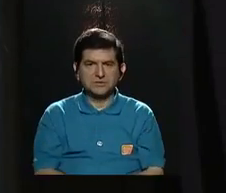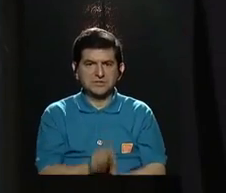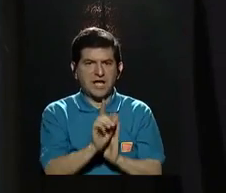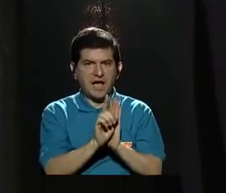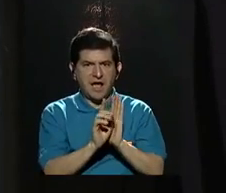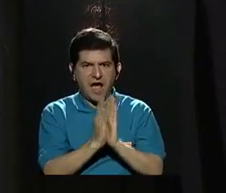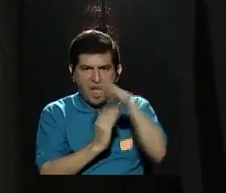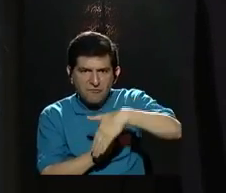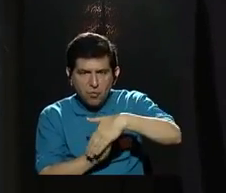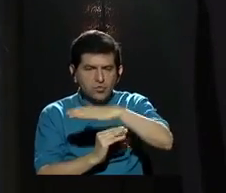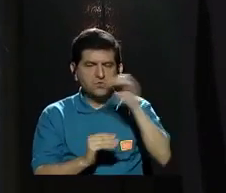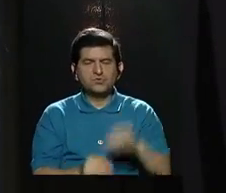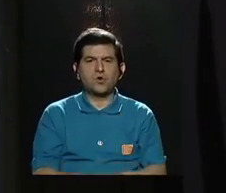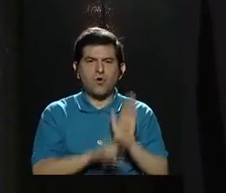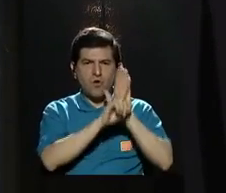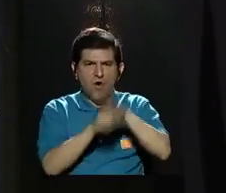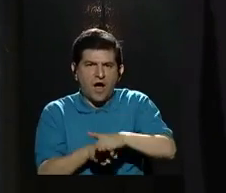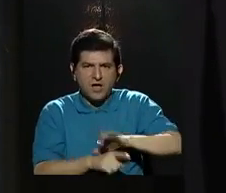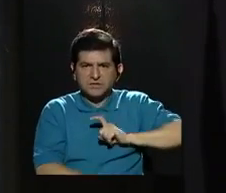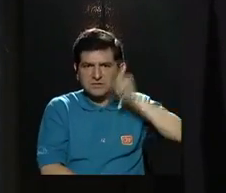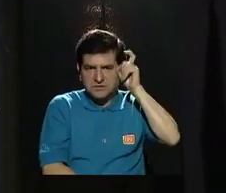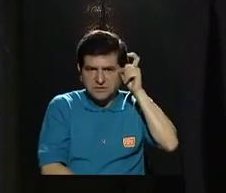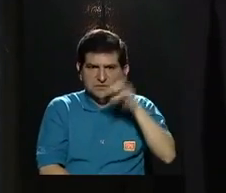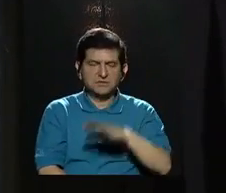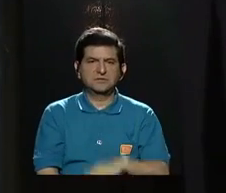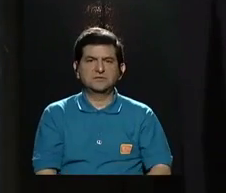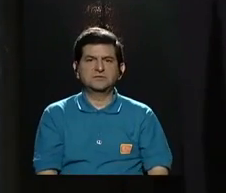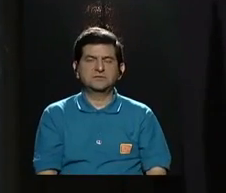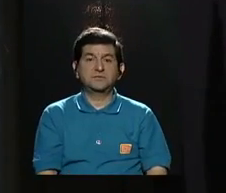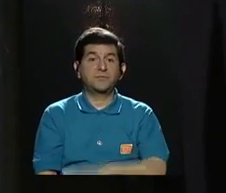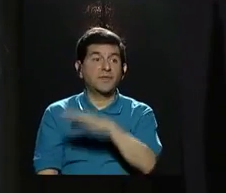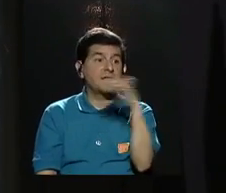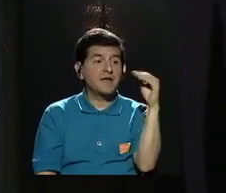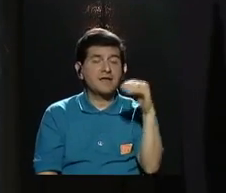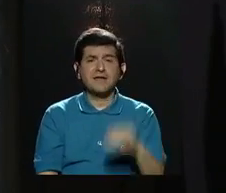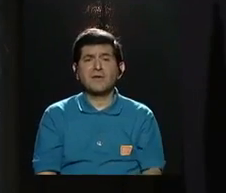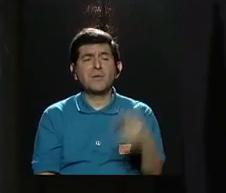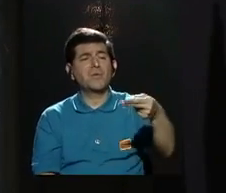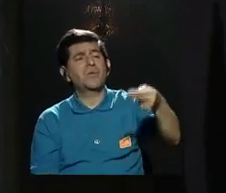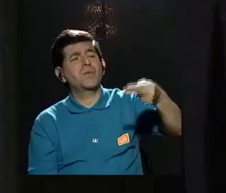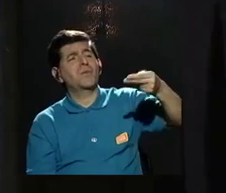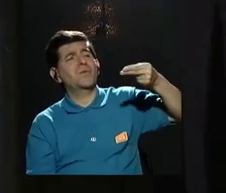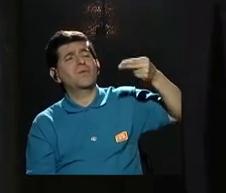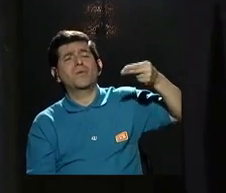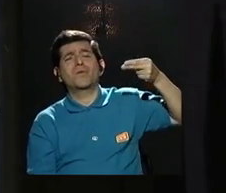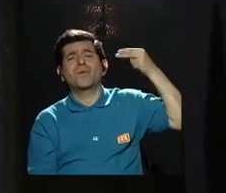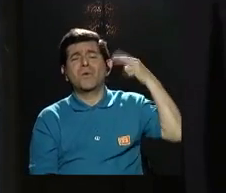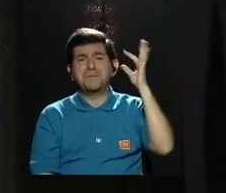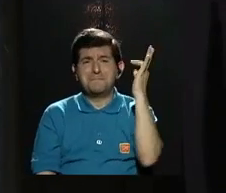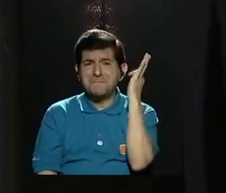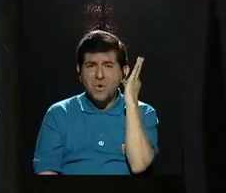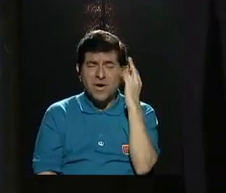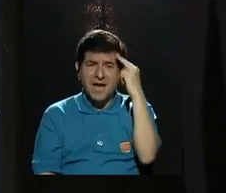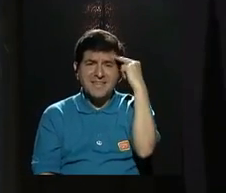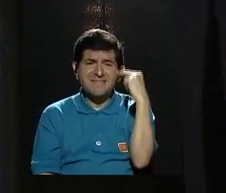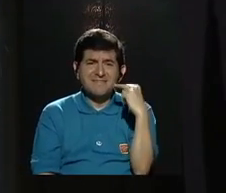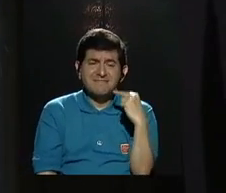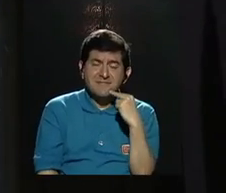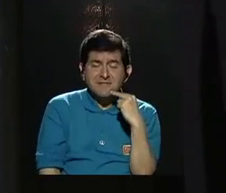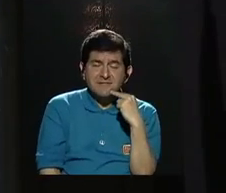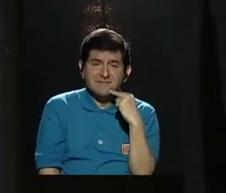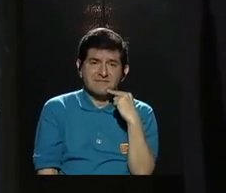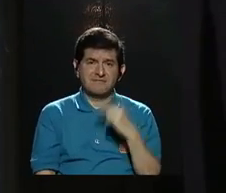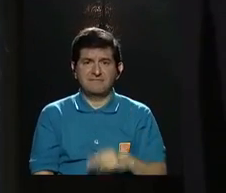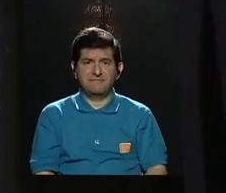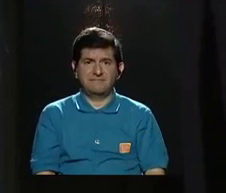harassment, and the long history of Black women contesting the